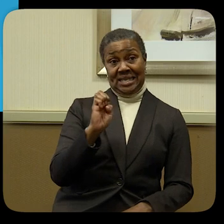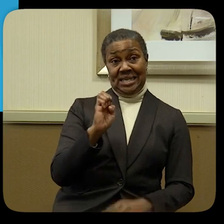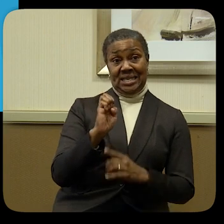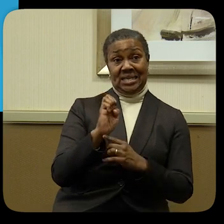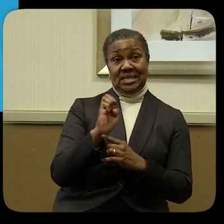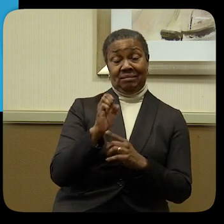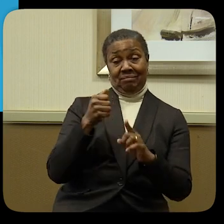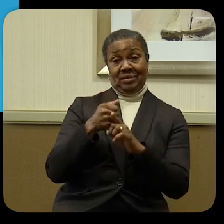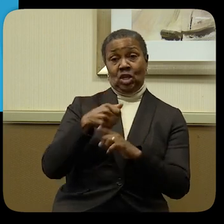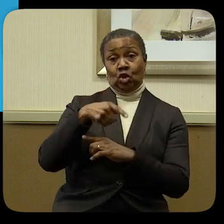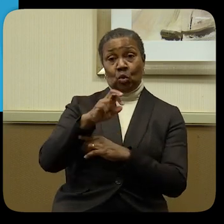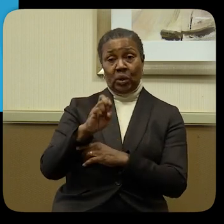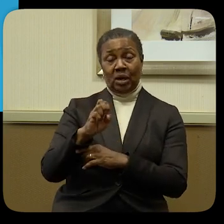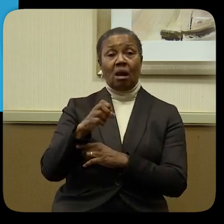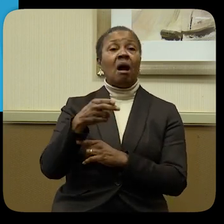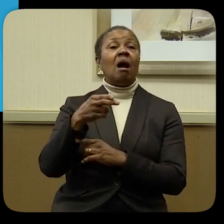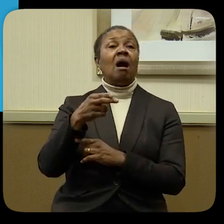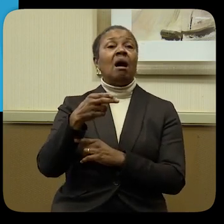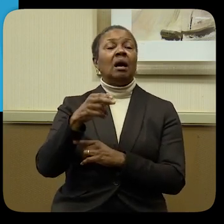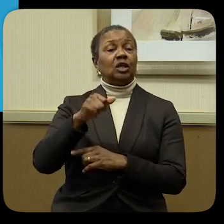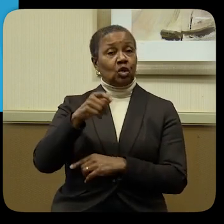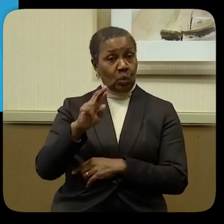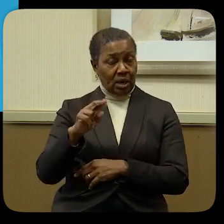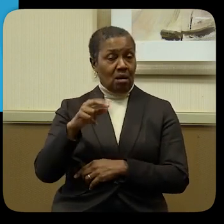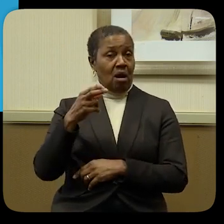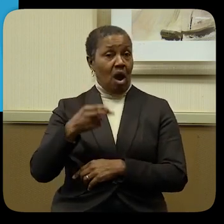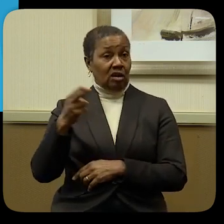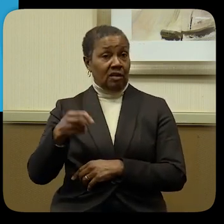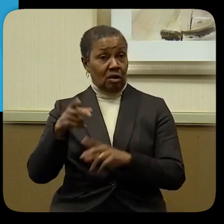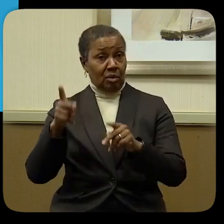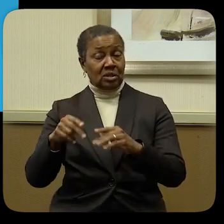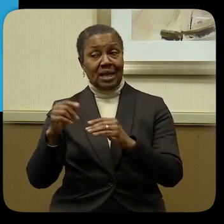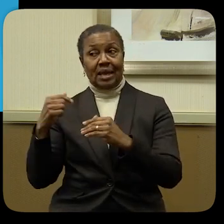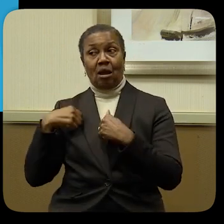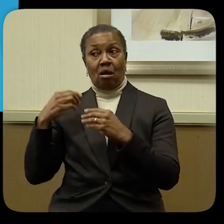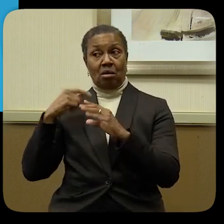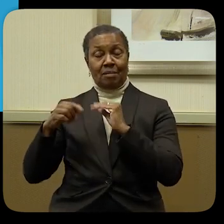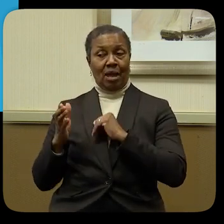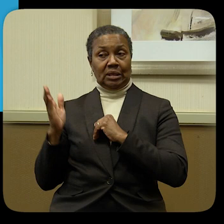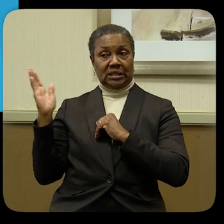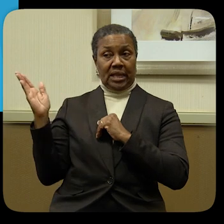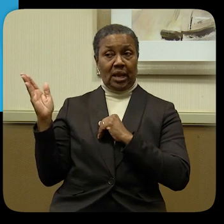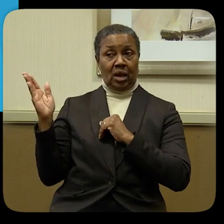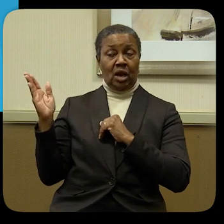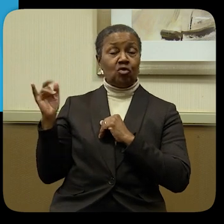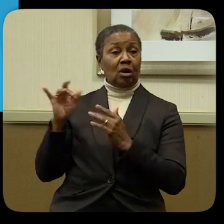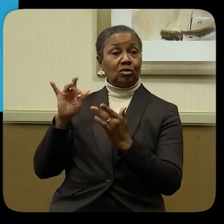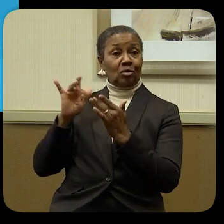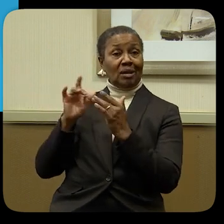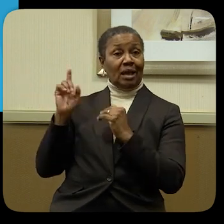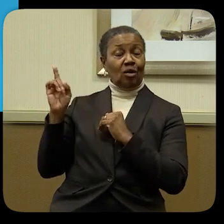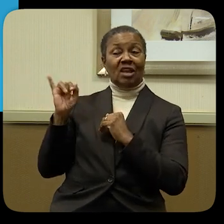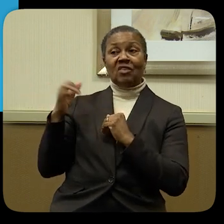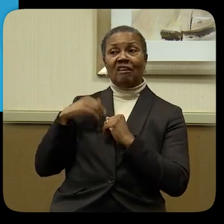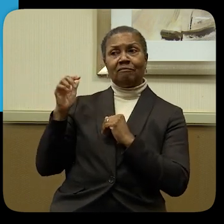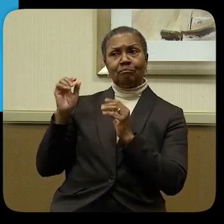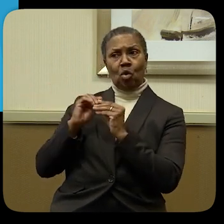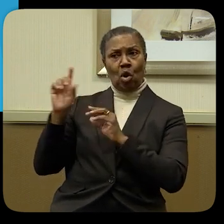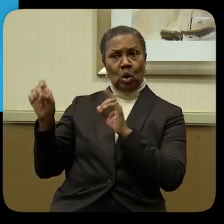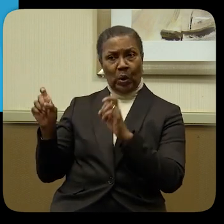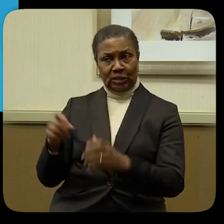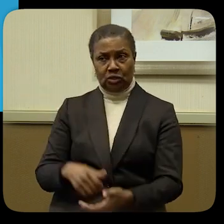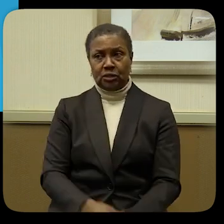queer, hard of hearing person, and they offered their email. So if you can also reach out to them if you have any